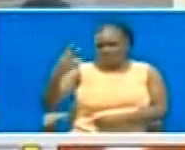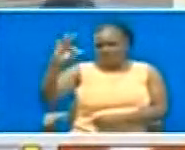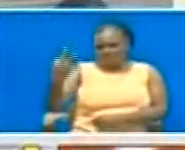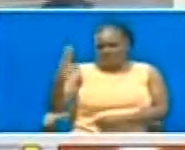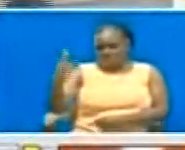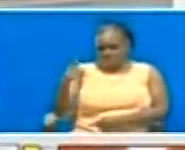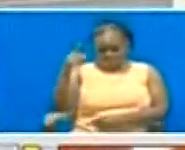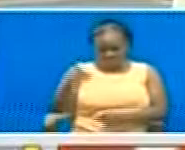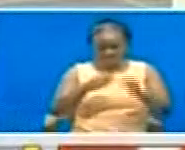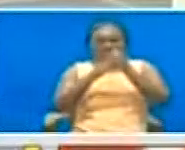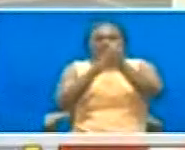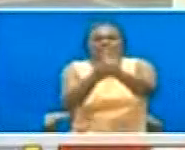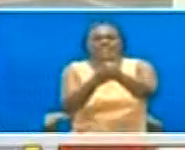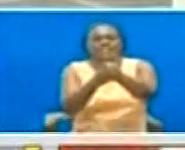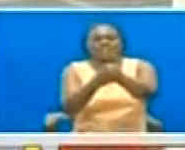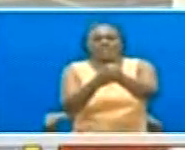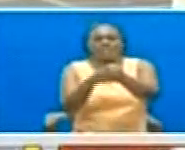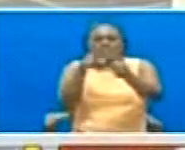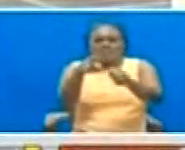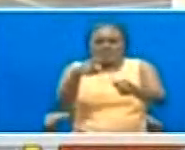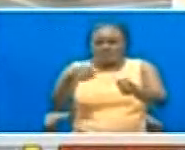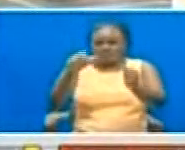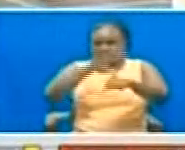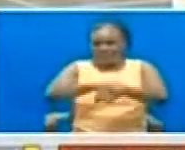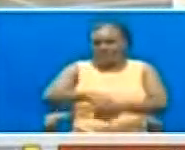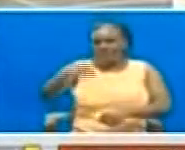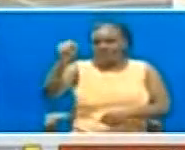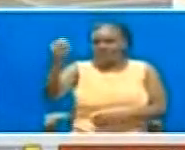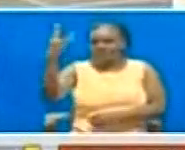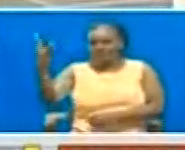tu wako kwenye moto. Ya, na waliweza kuwachapa